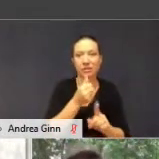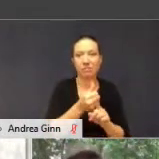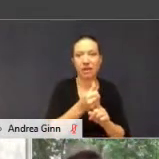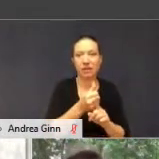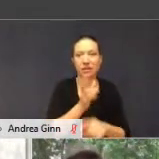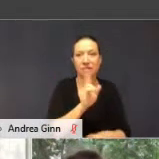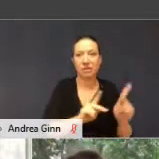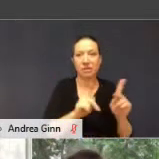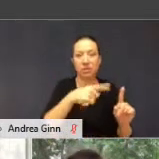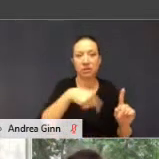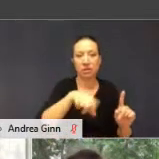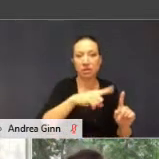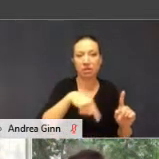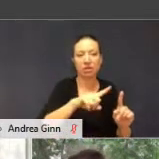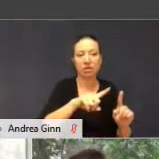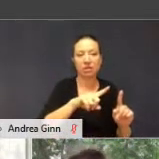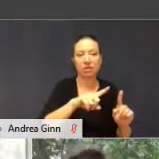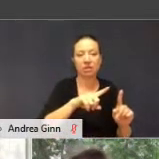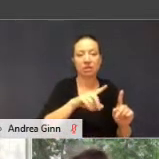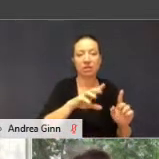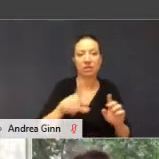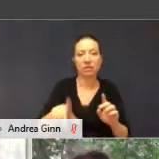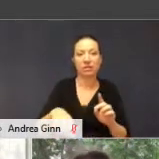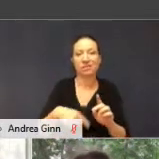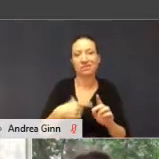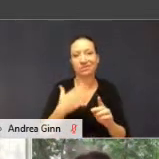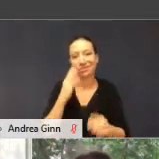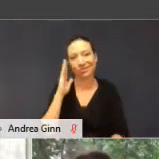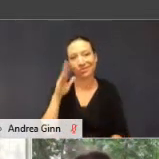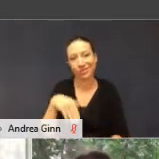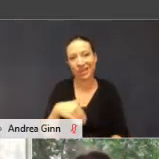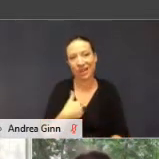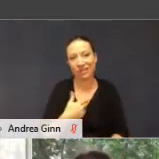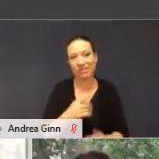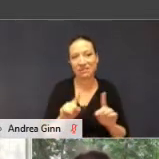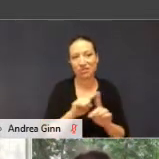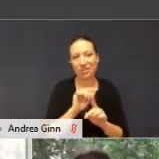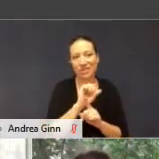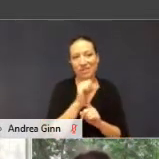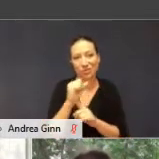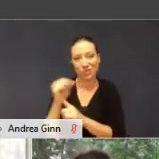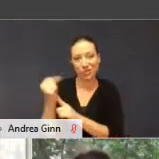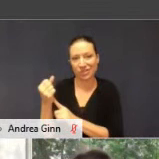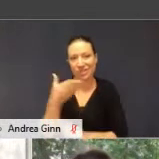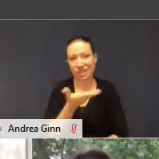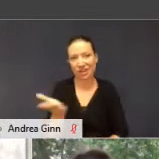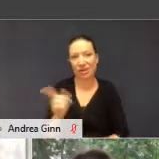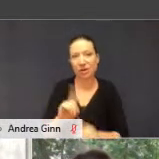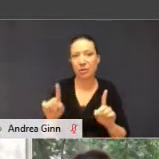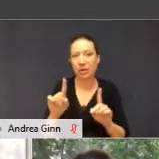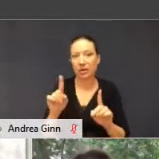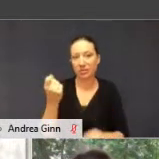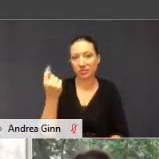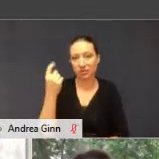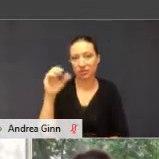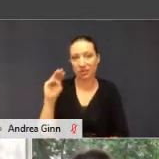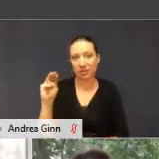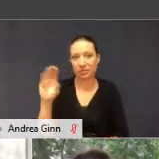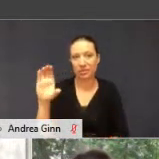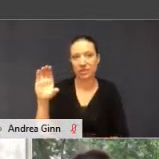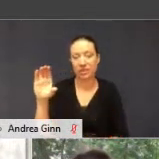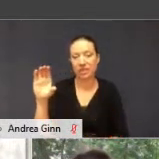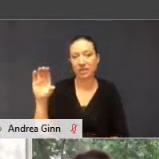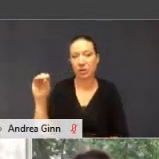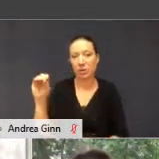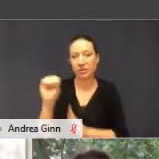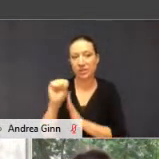are different in both of those sets of circumstances, but because we're a managed care state, there's also financial implications for either of